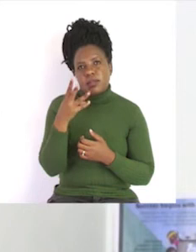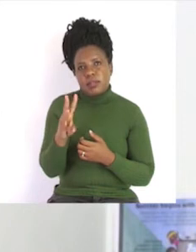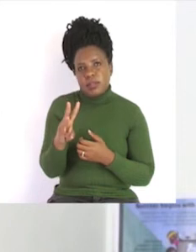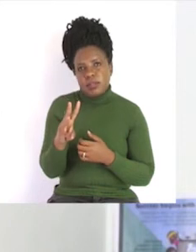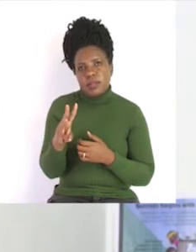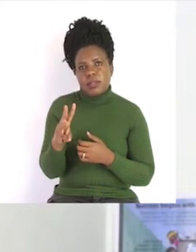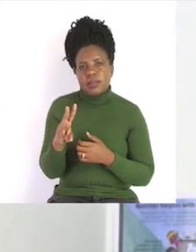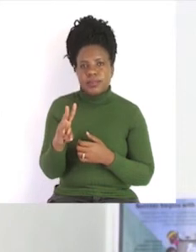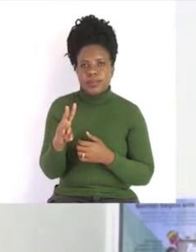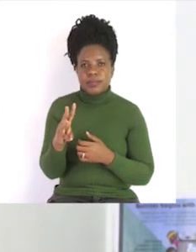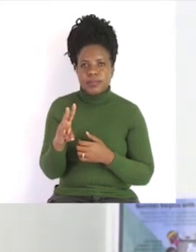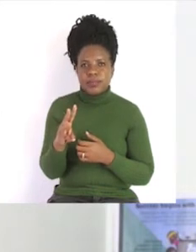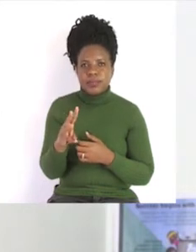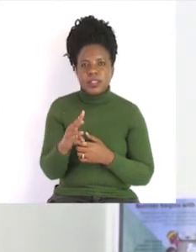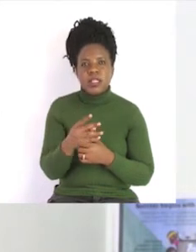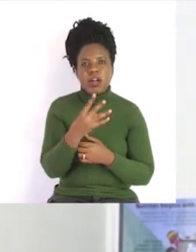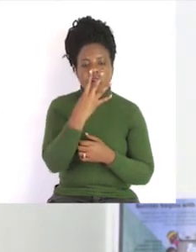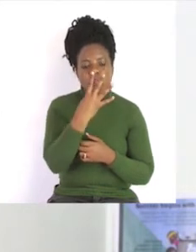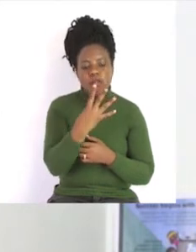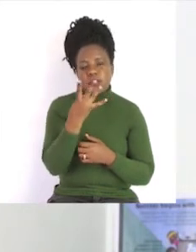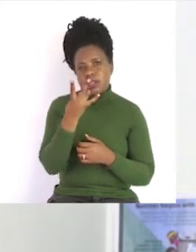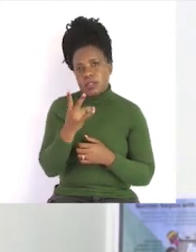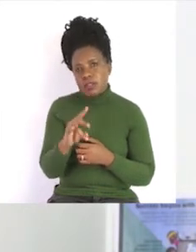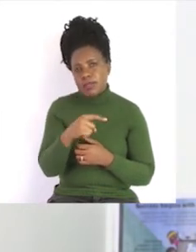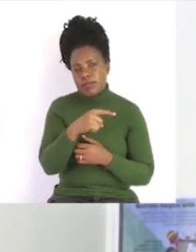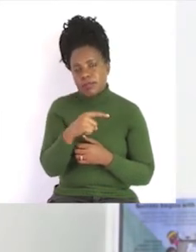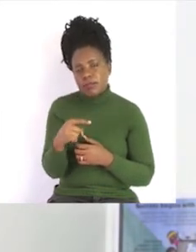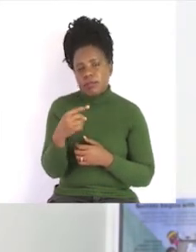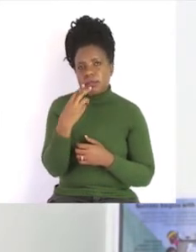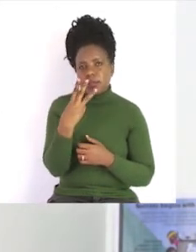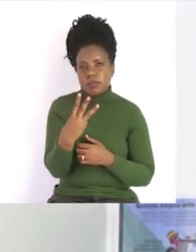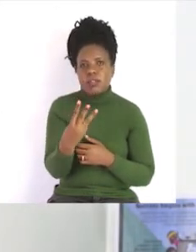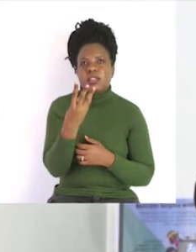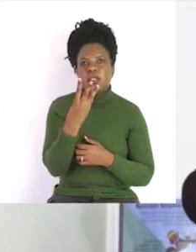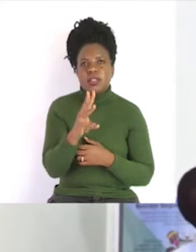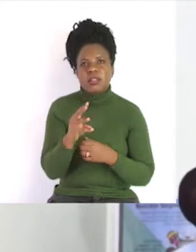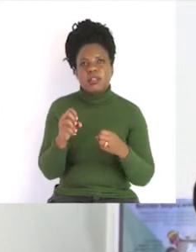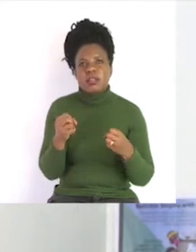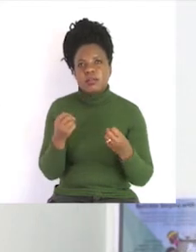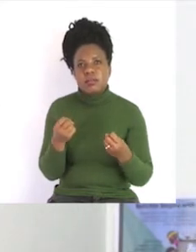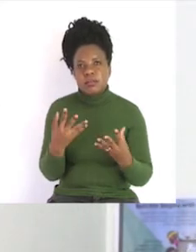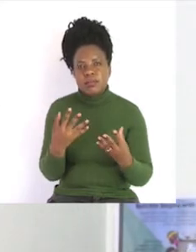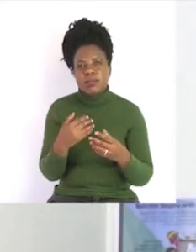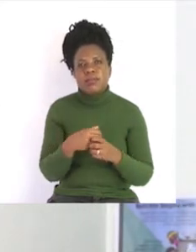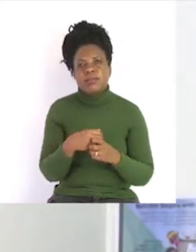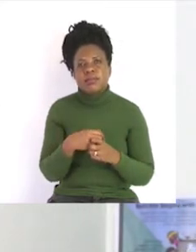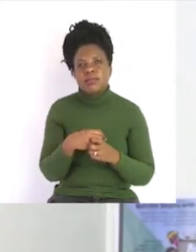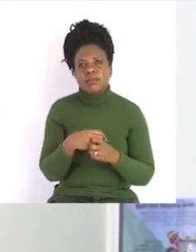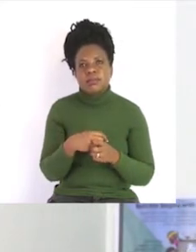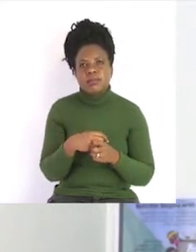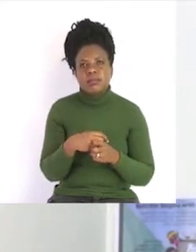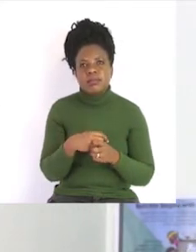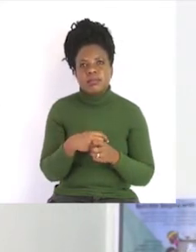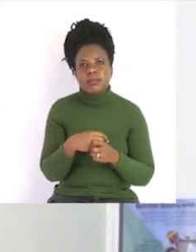Okay, I subtract these 2 numbers. Then I say 7 minus 6